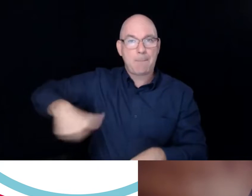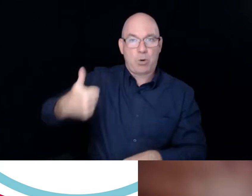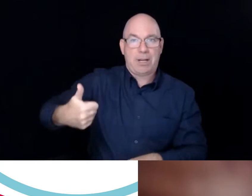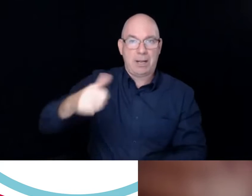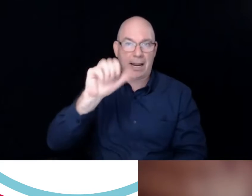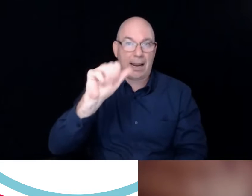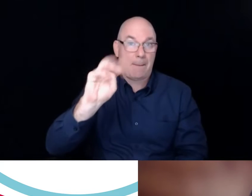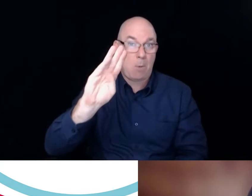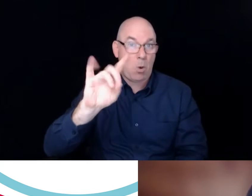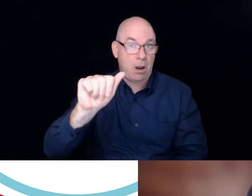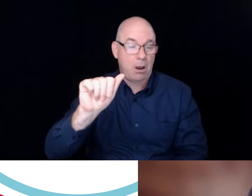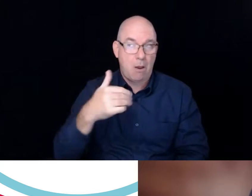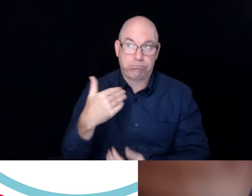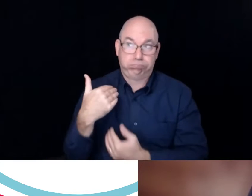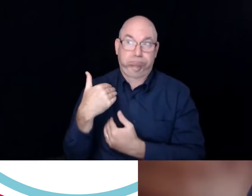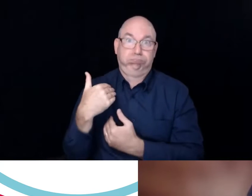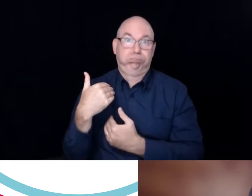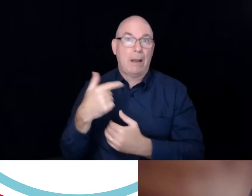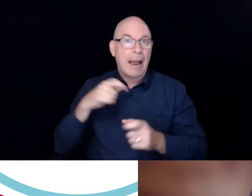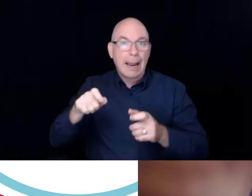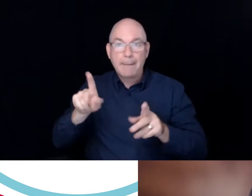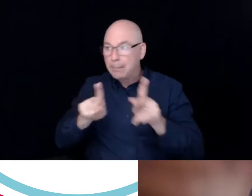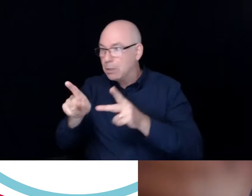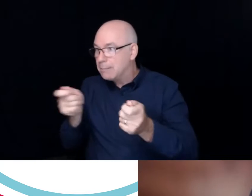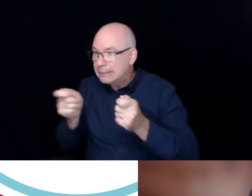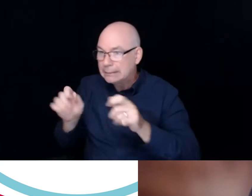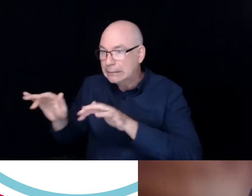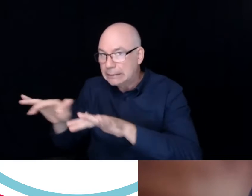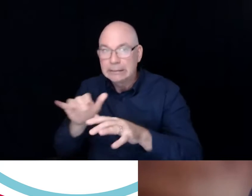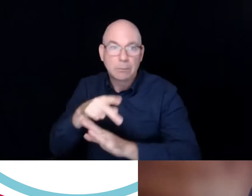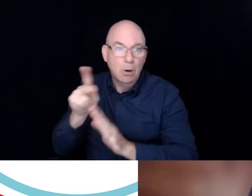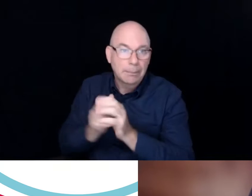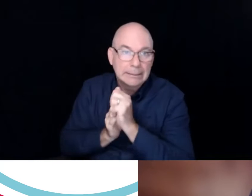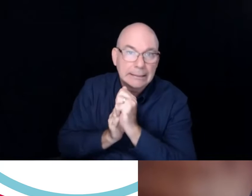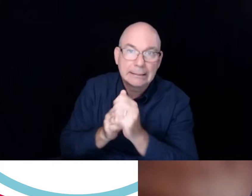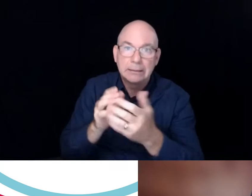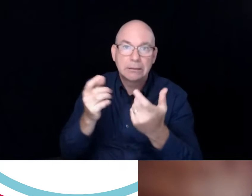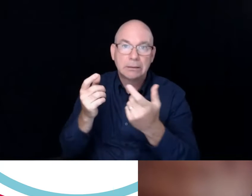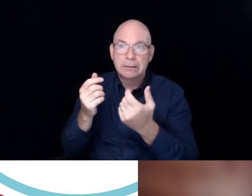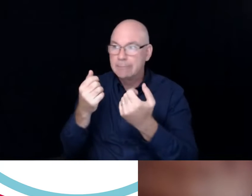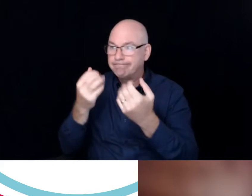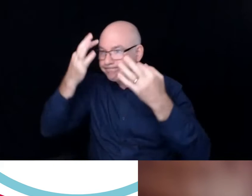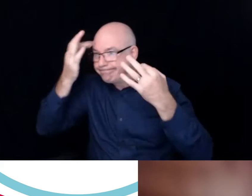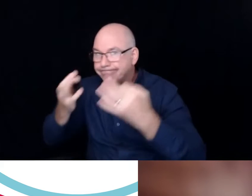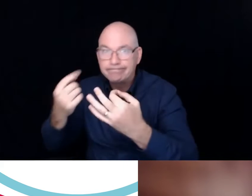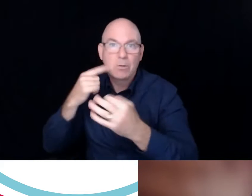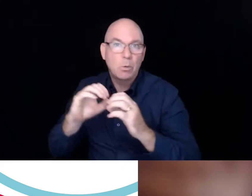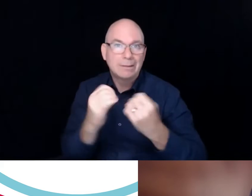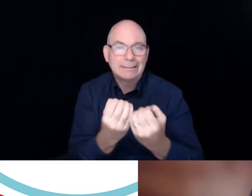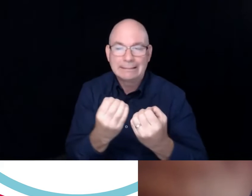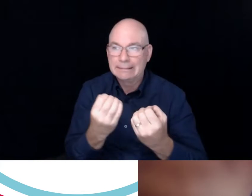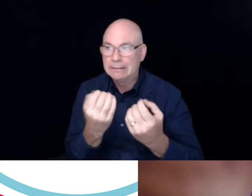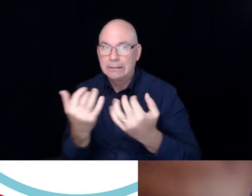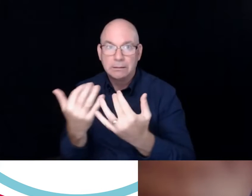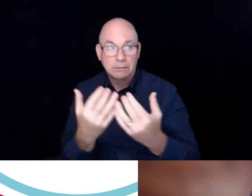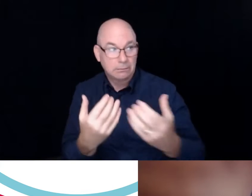big responsibility to manage people, to lead programming, to make important strategic choices for the organization. And I was